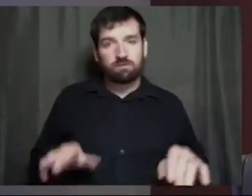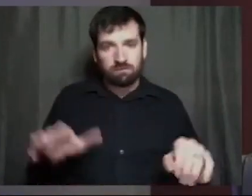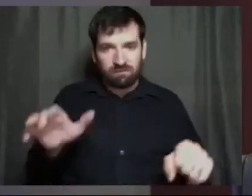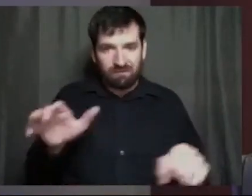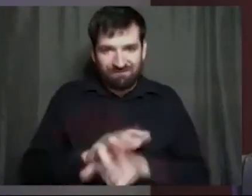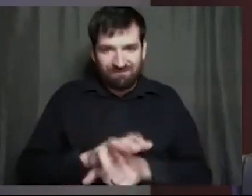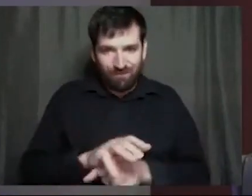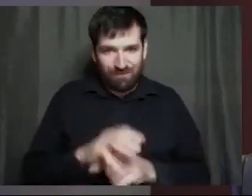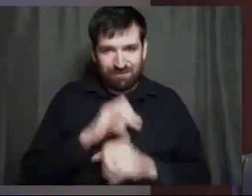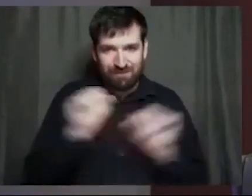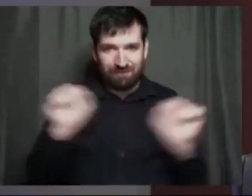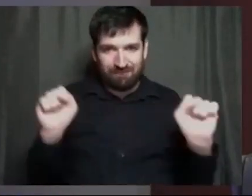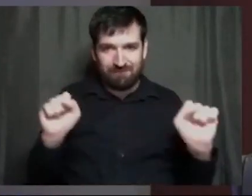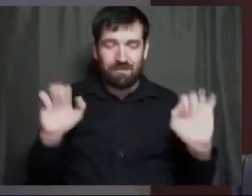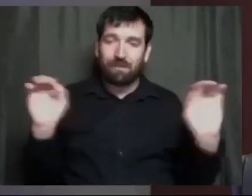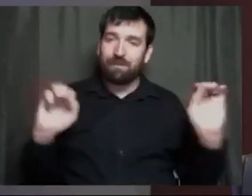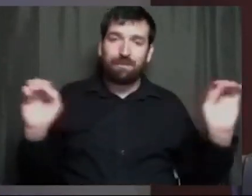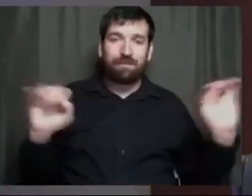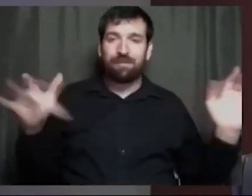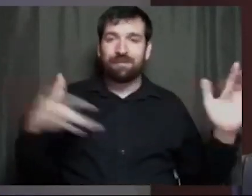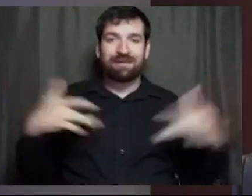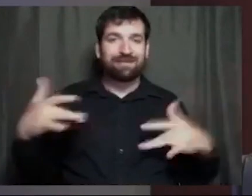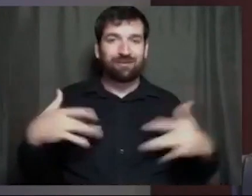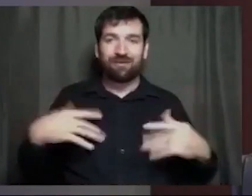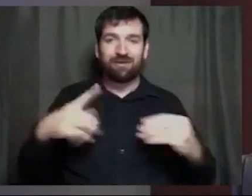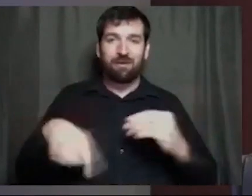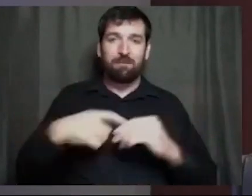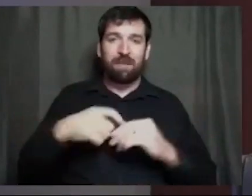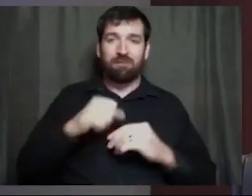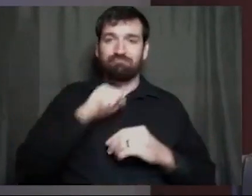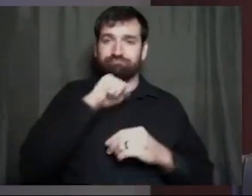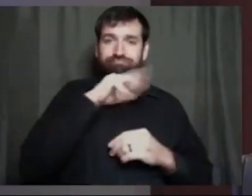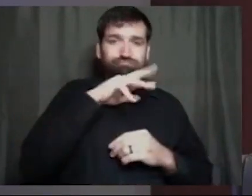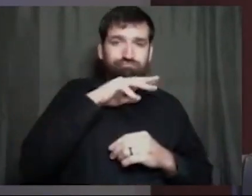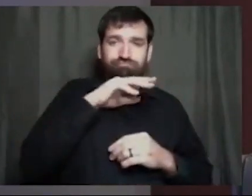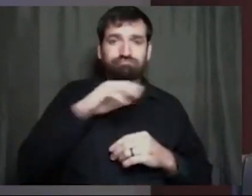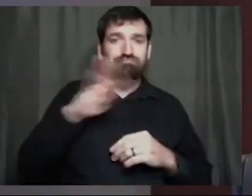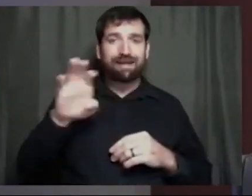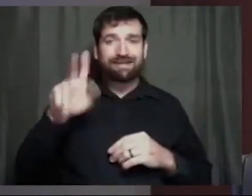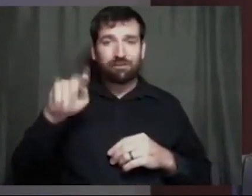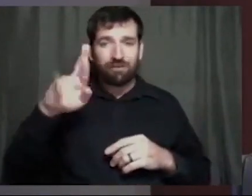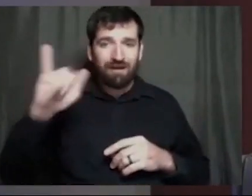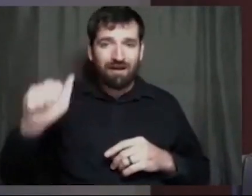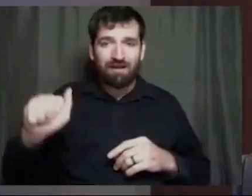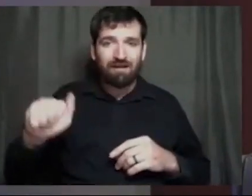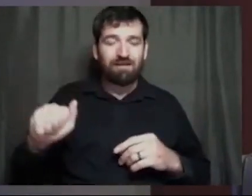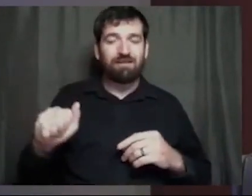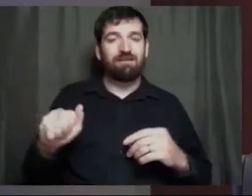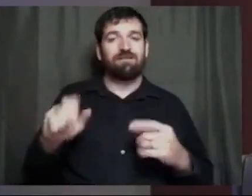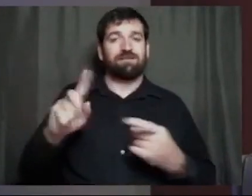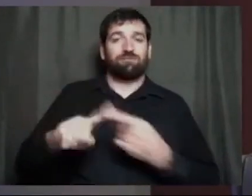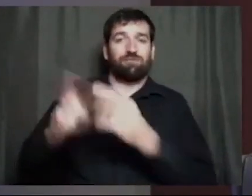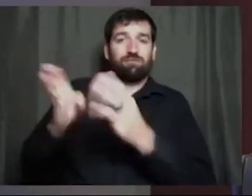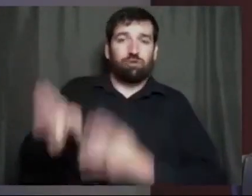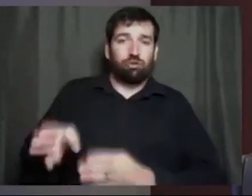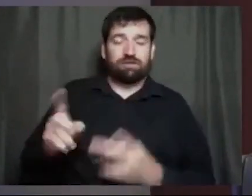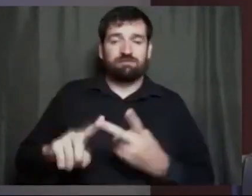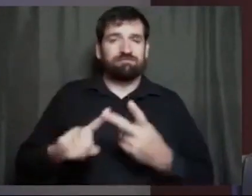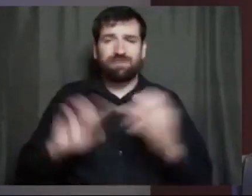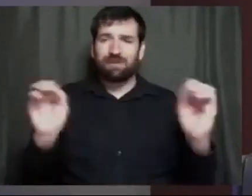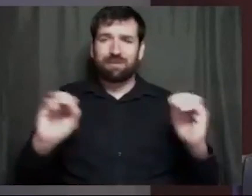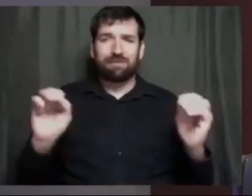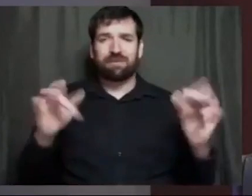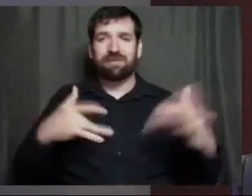no concern about a buildup of bacteria that would be harmful to the person. There's no concern about a buildup of